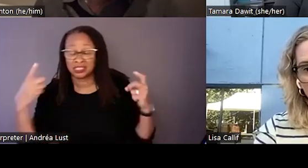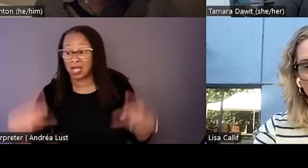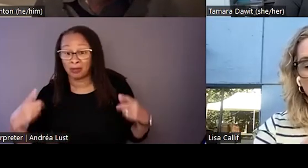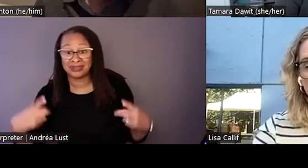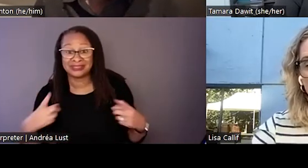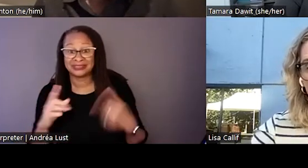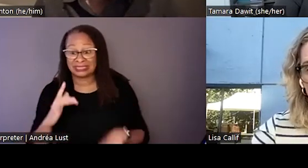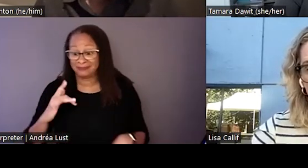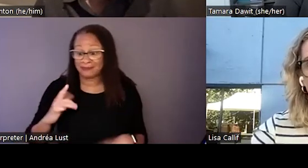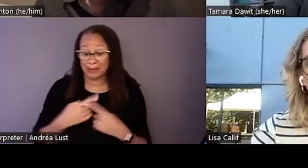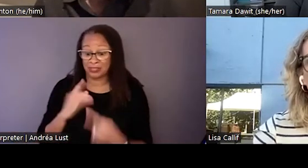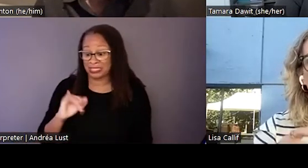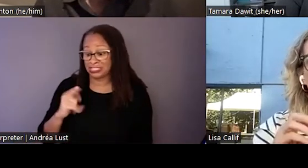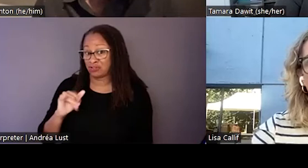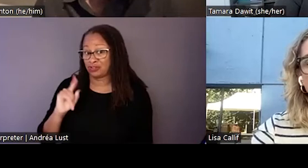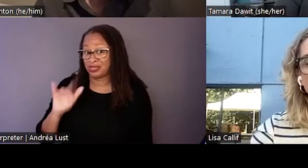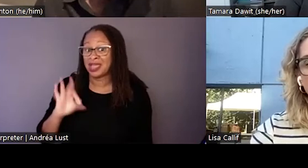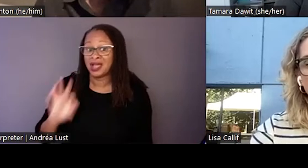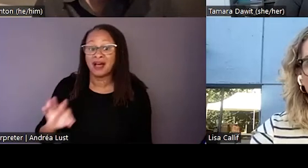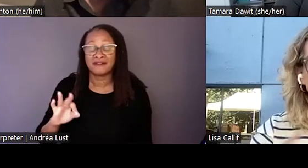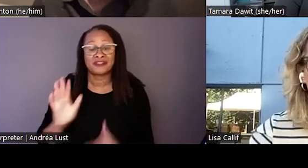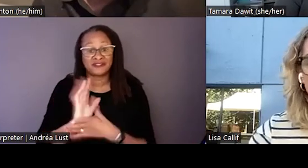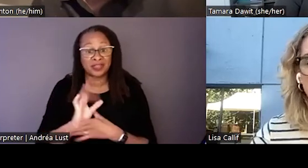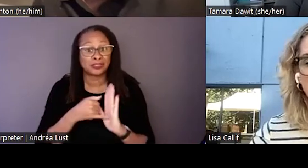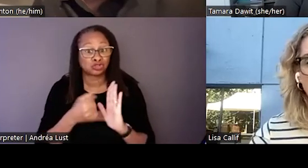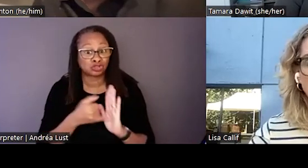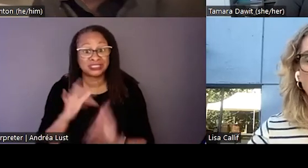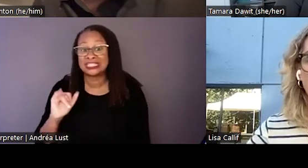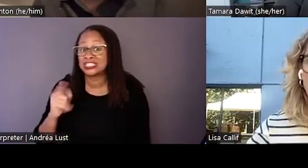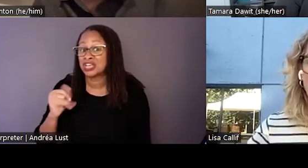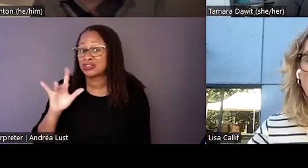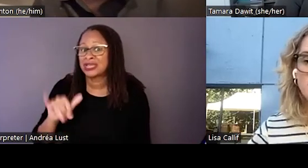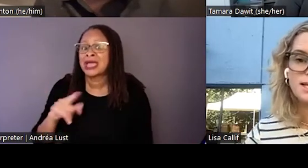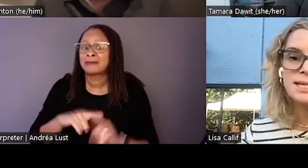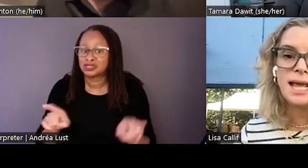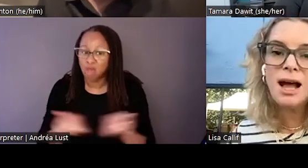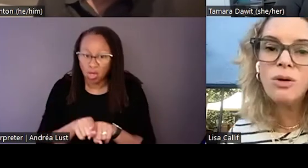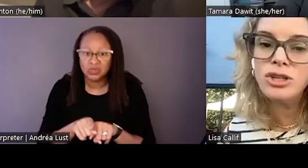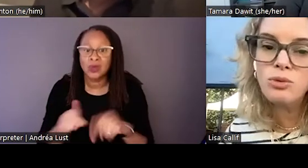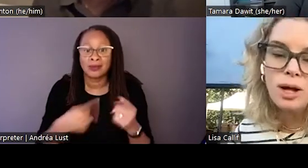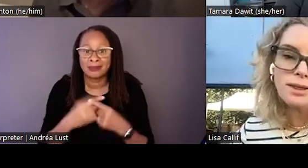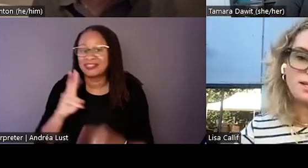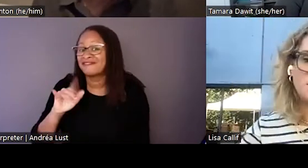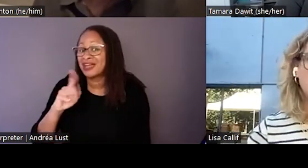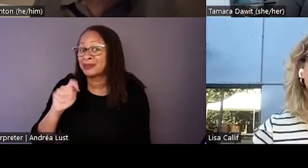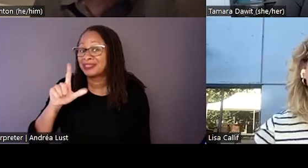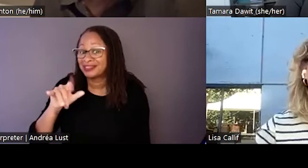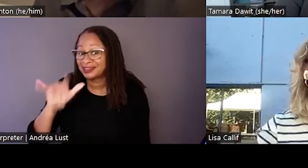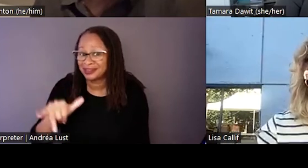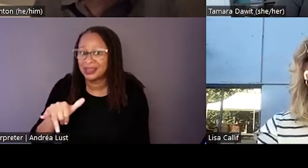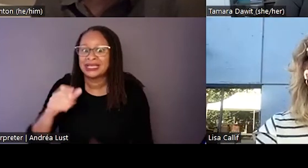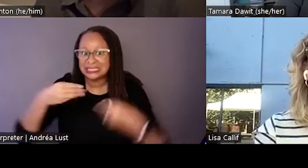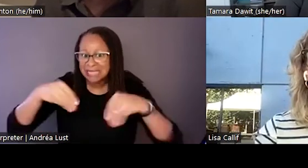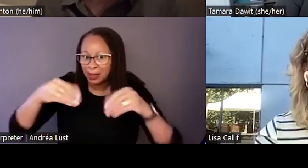of the film and the journalistic integrity, but it also compromises the viability. Like, do you want this thing to get out? Do you want this to be on a